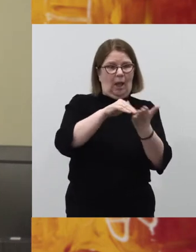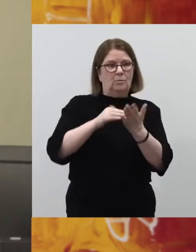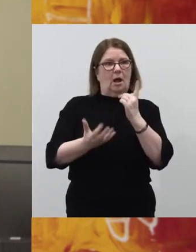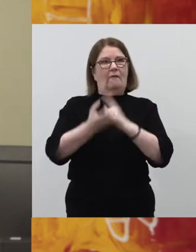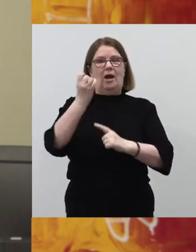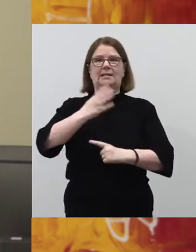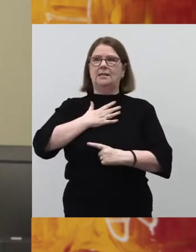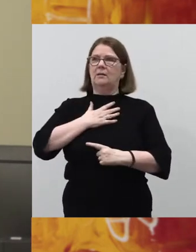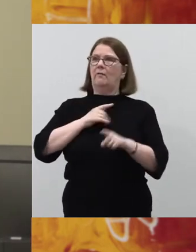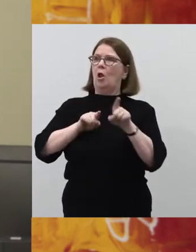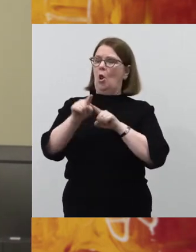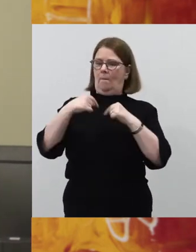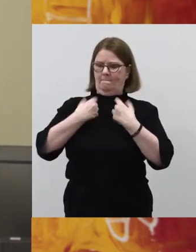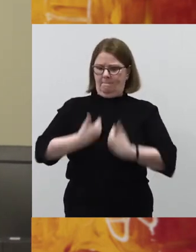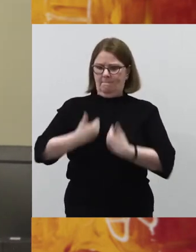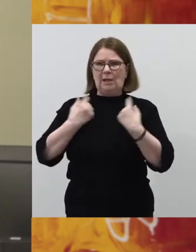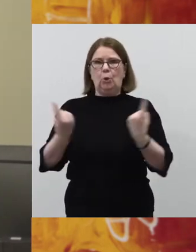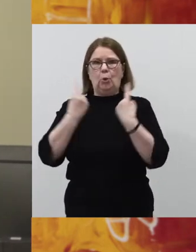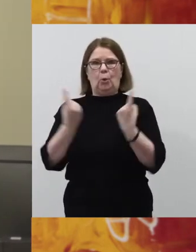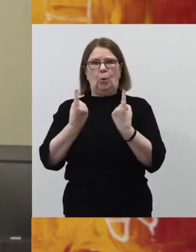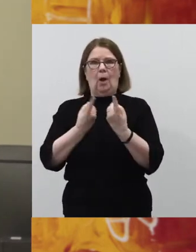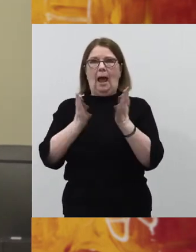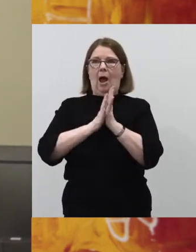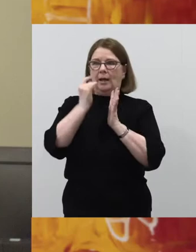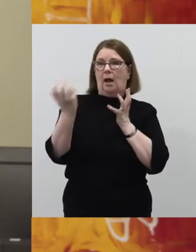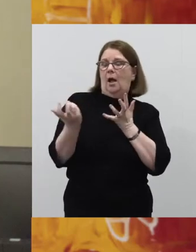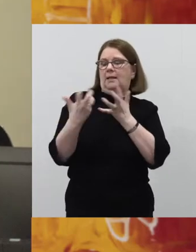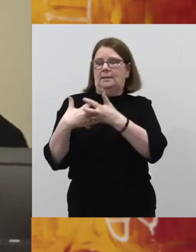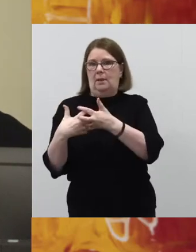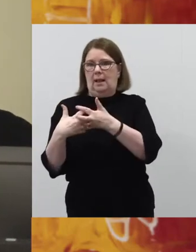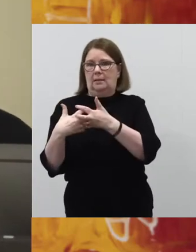both productively and powerfully. Thank you.